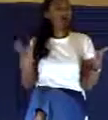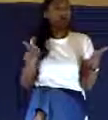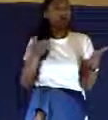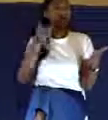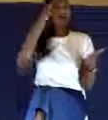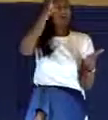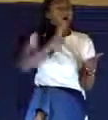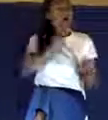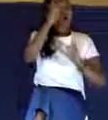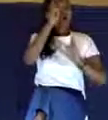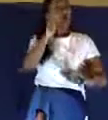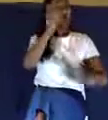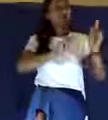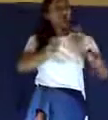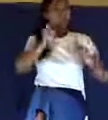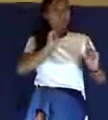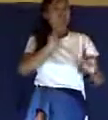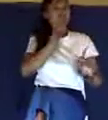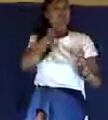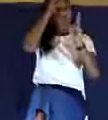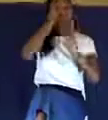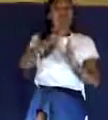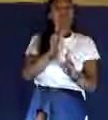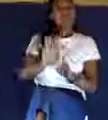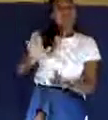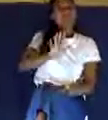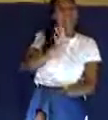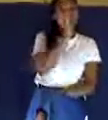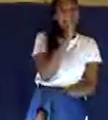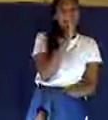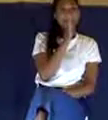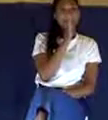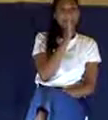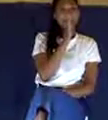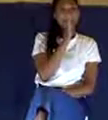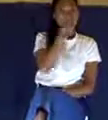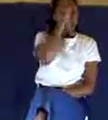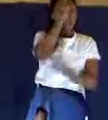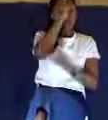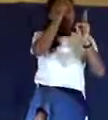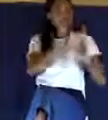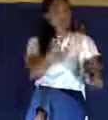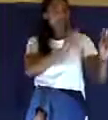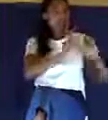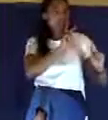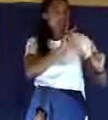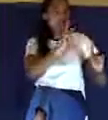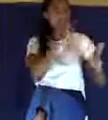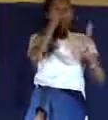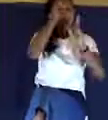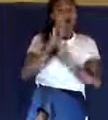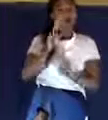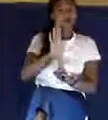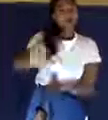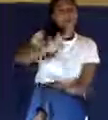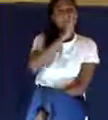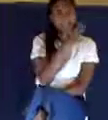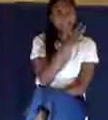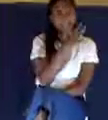who honor their mothers. He honors those who honor their mothers. Let me give you the last thing here real